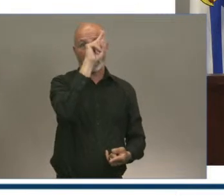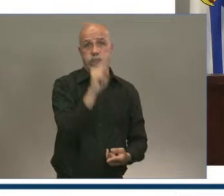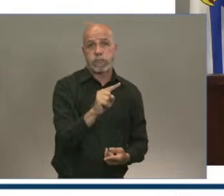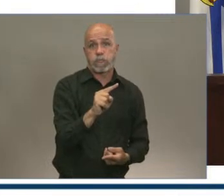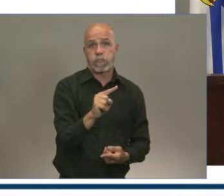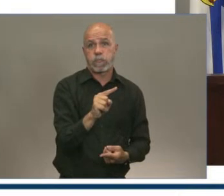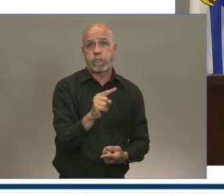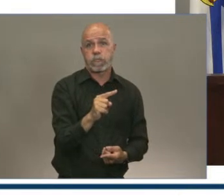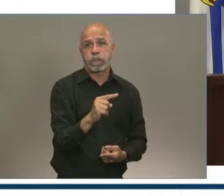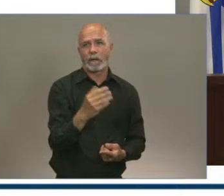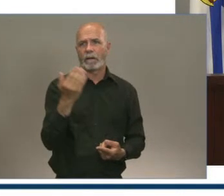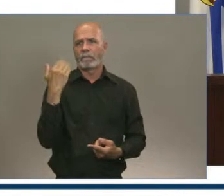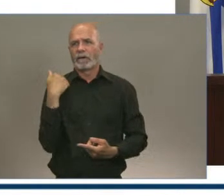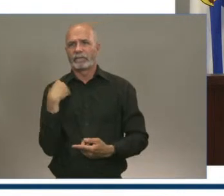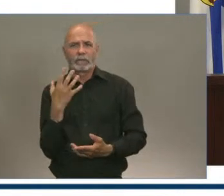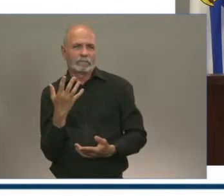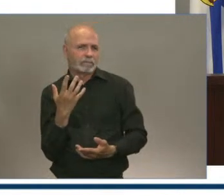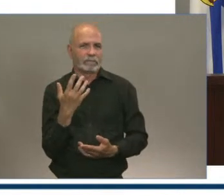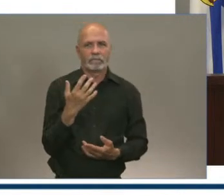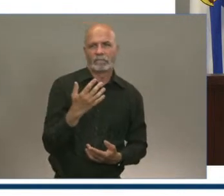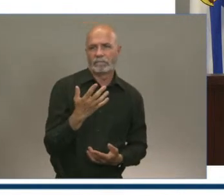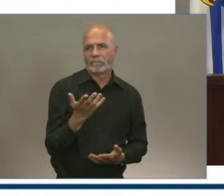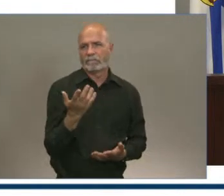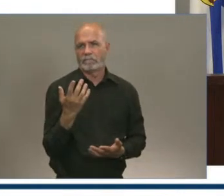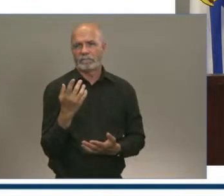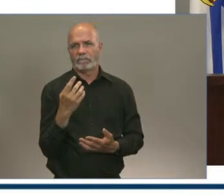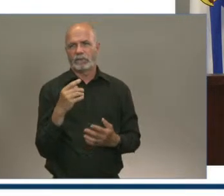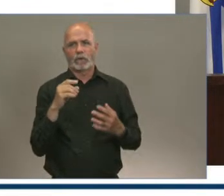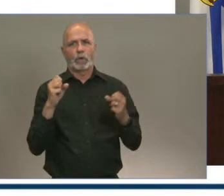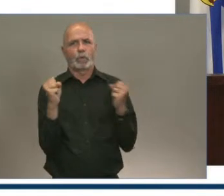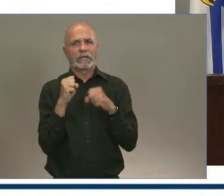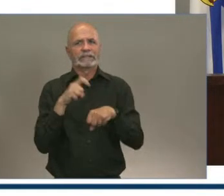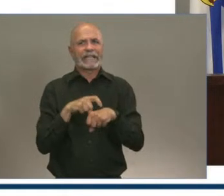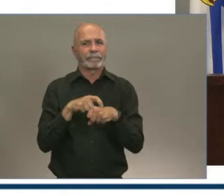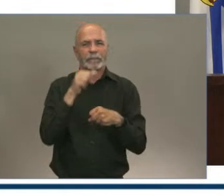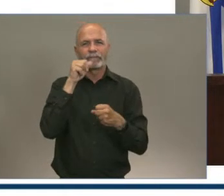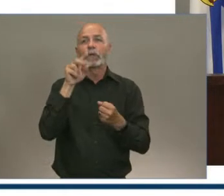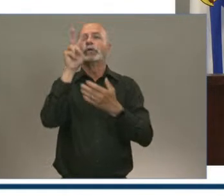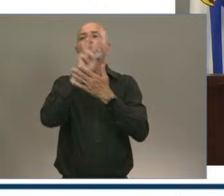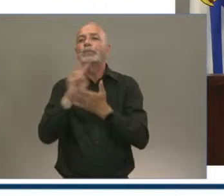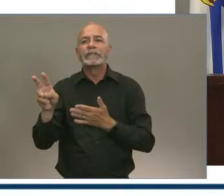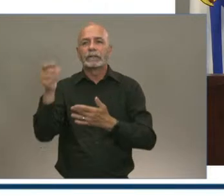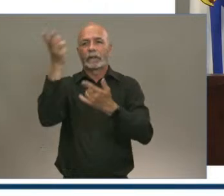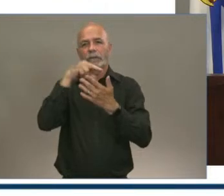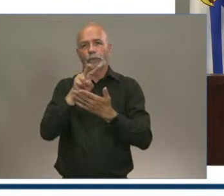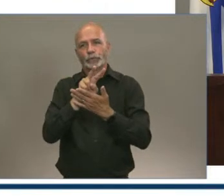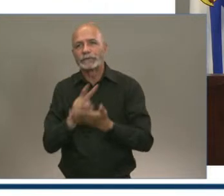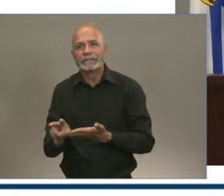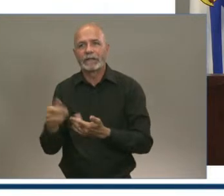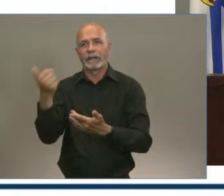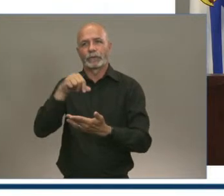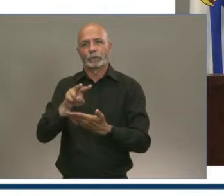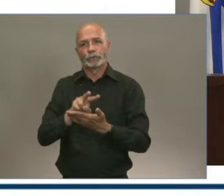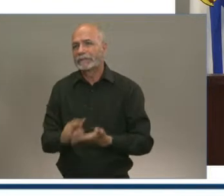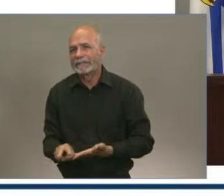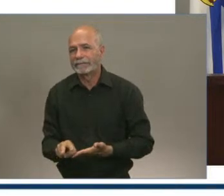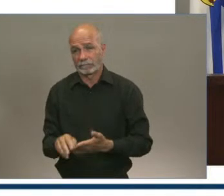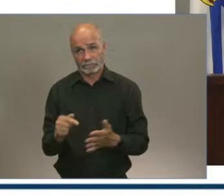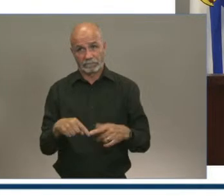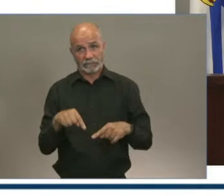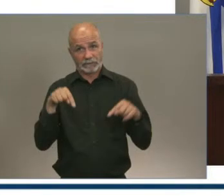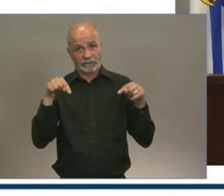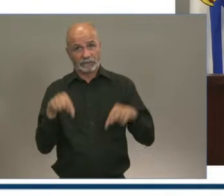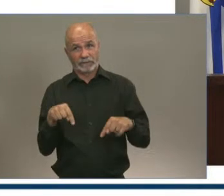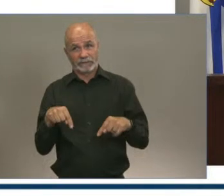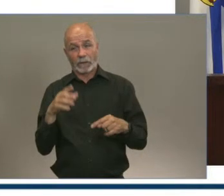think, bi-weekly back in the winter or the earlier part of this year. I know, if cases go